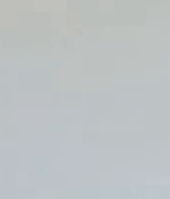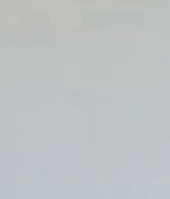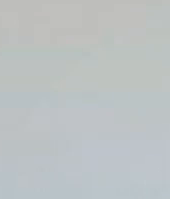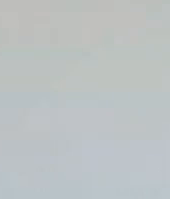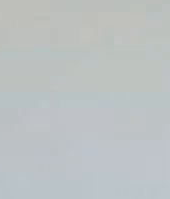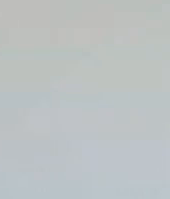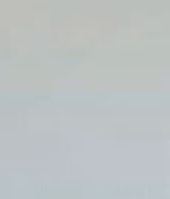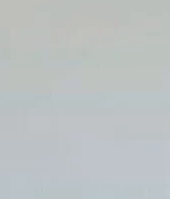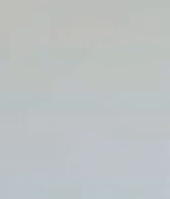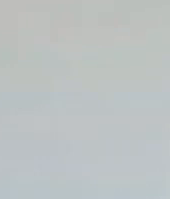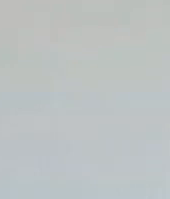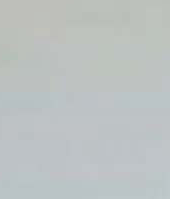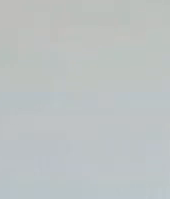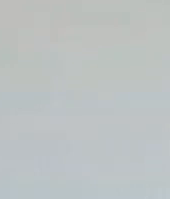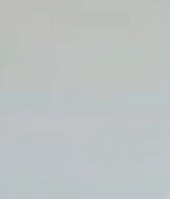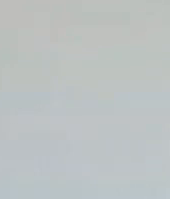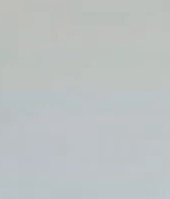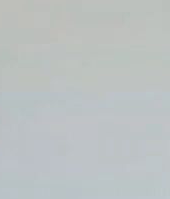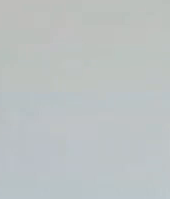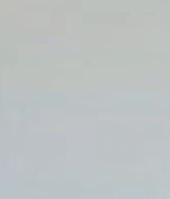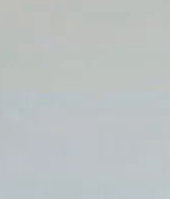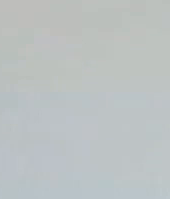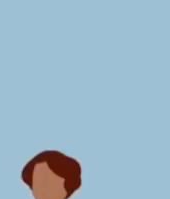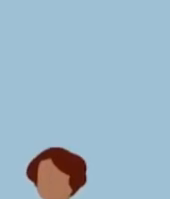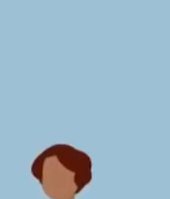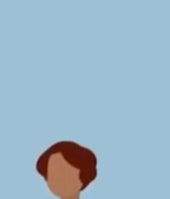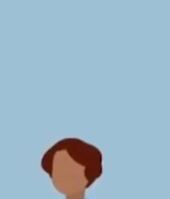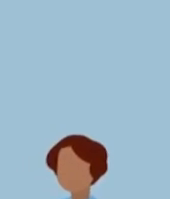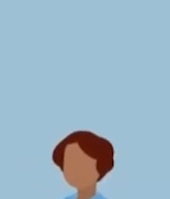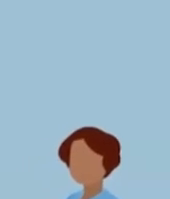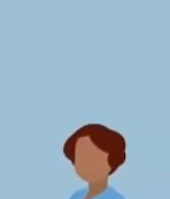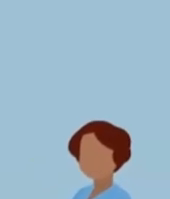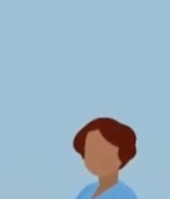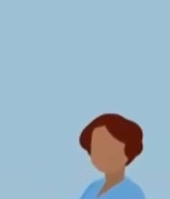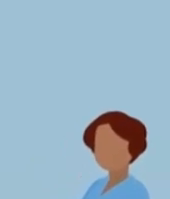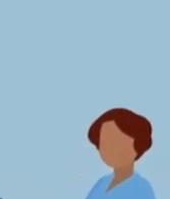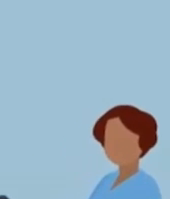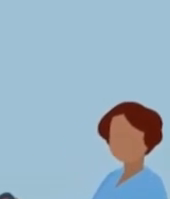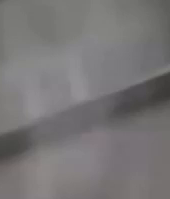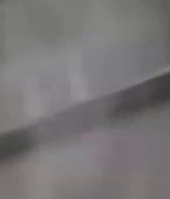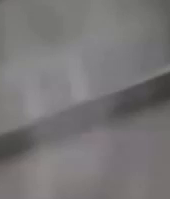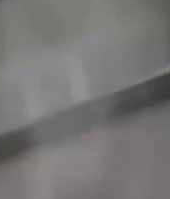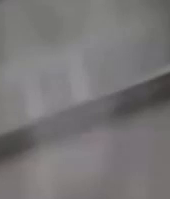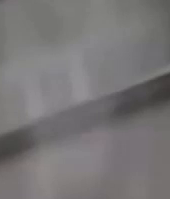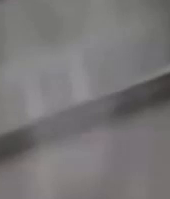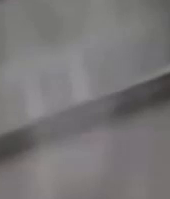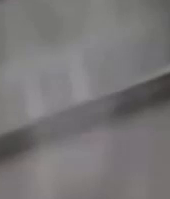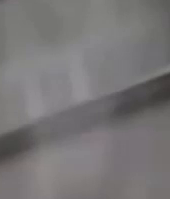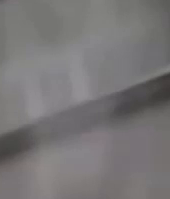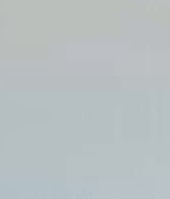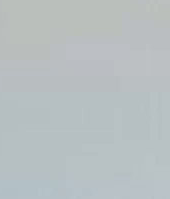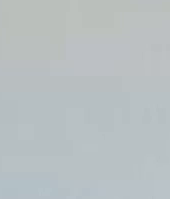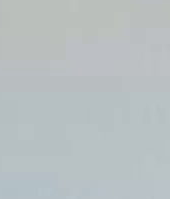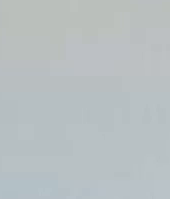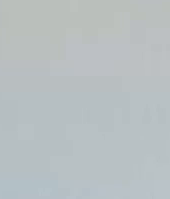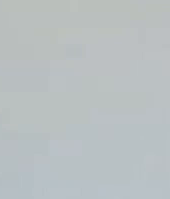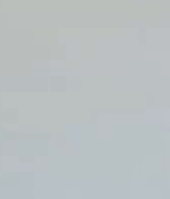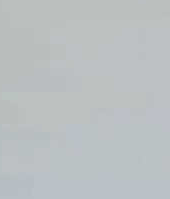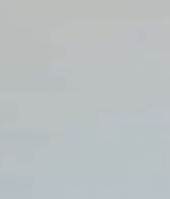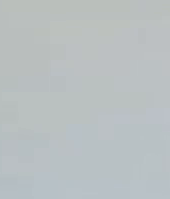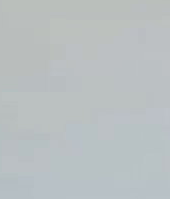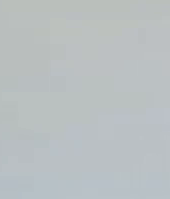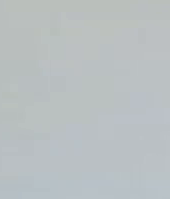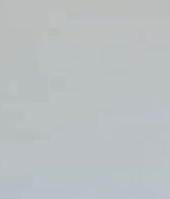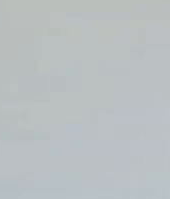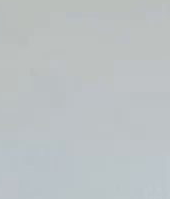masks only work in combination with measures we already have in place, like social distancing and proper hand washing hygiene. By practicing